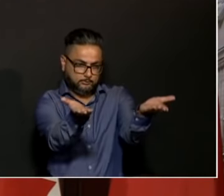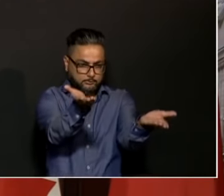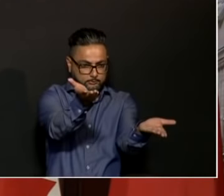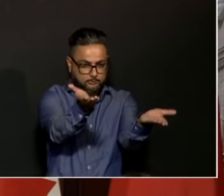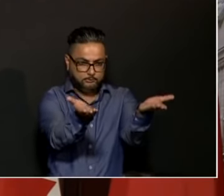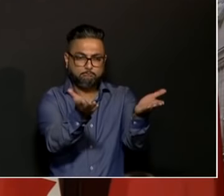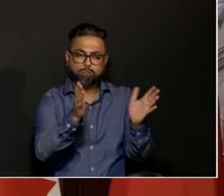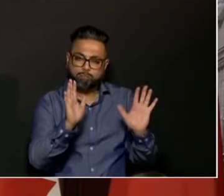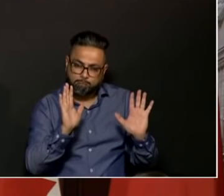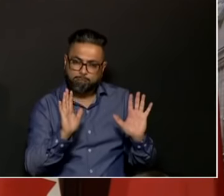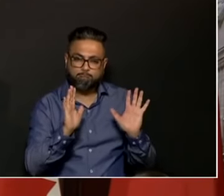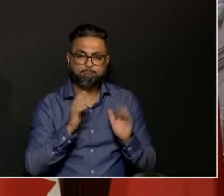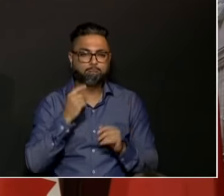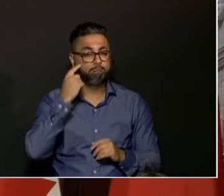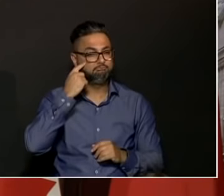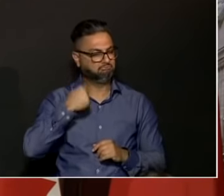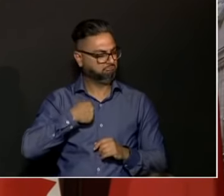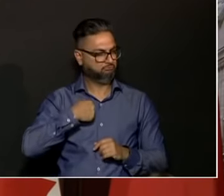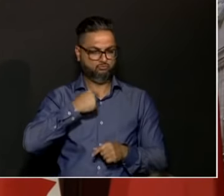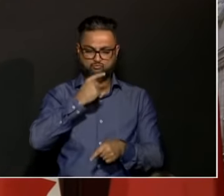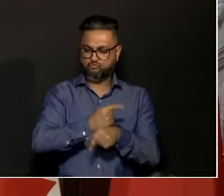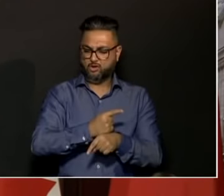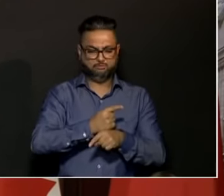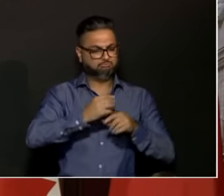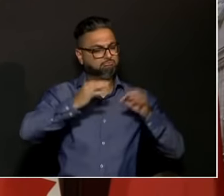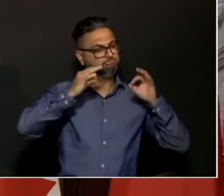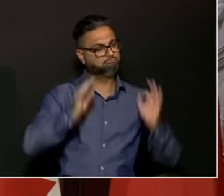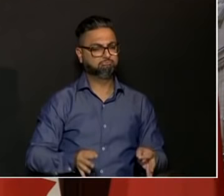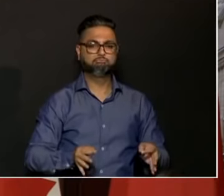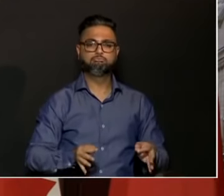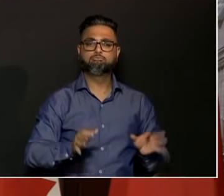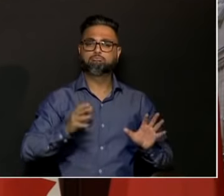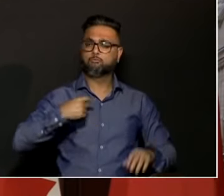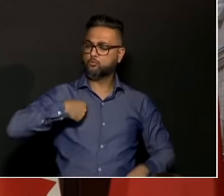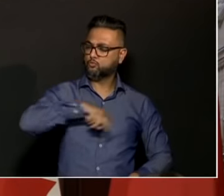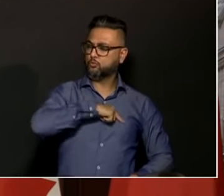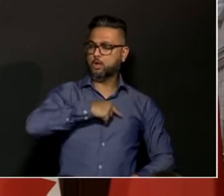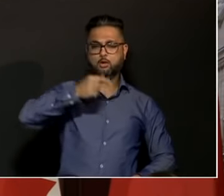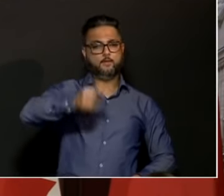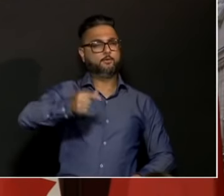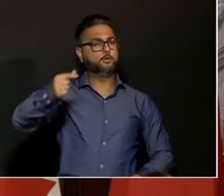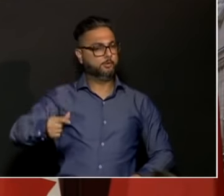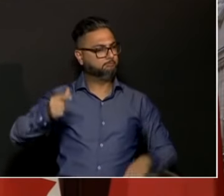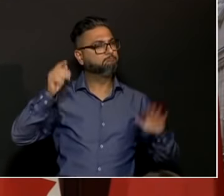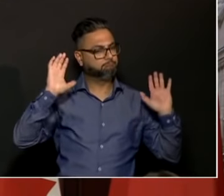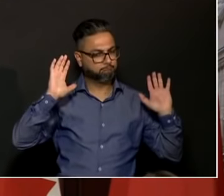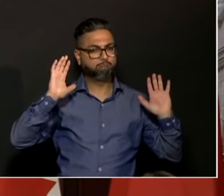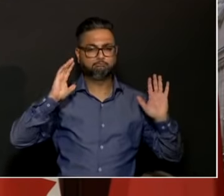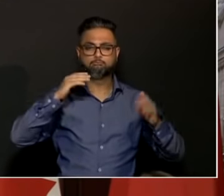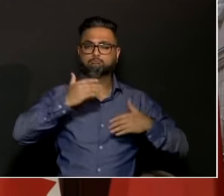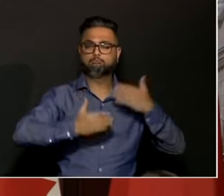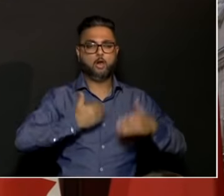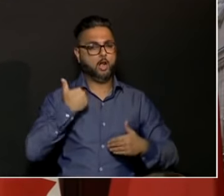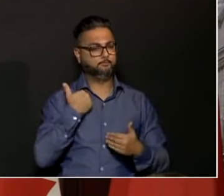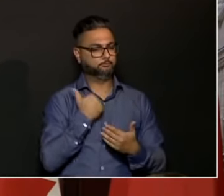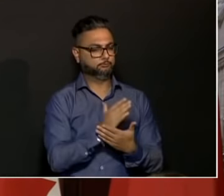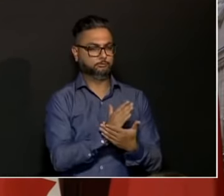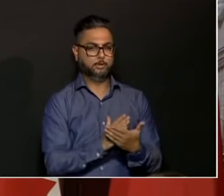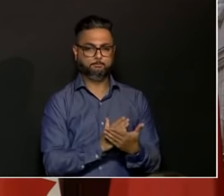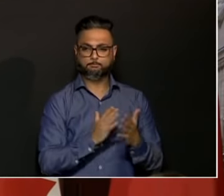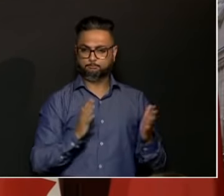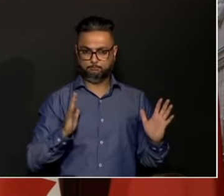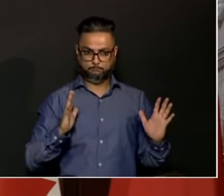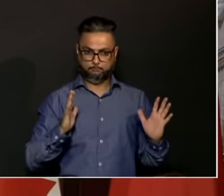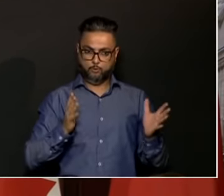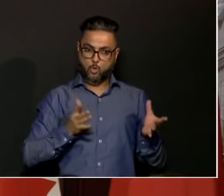making the right decision. We're making the right decision as a government. We have some tremendous debates in caucus